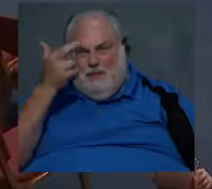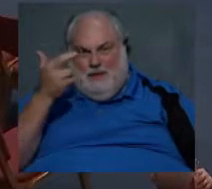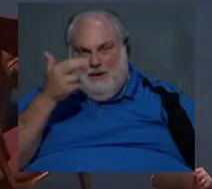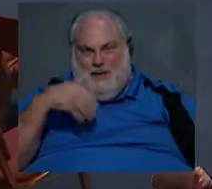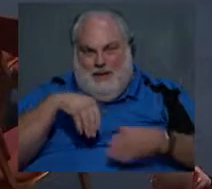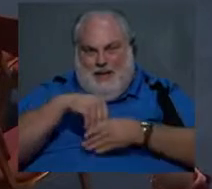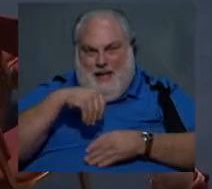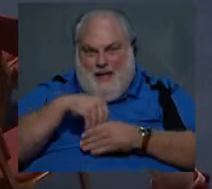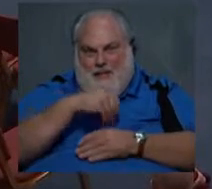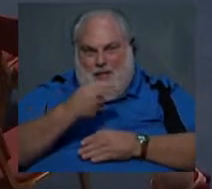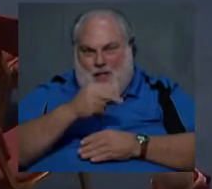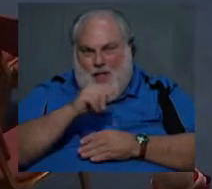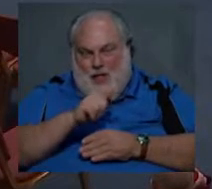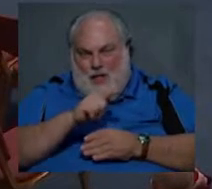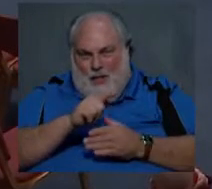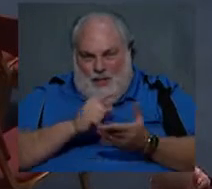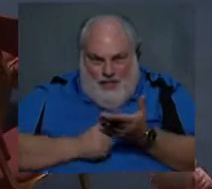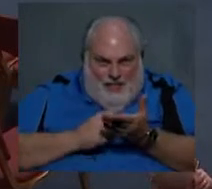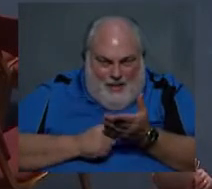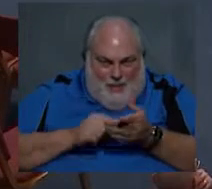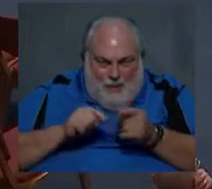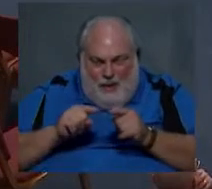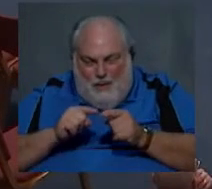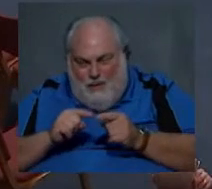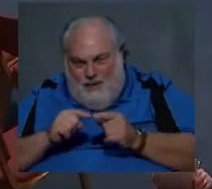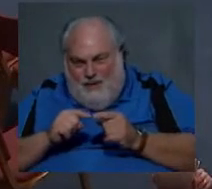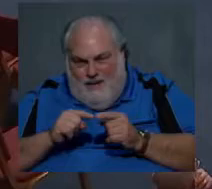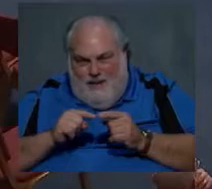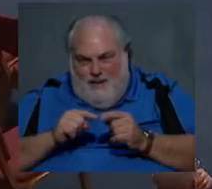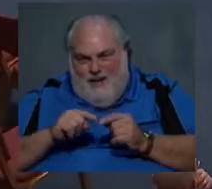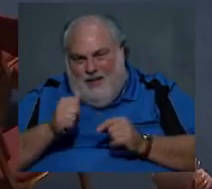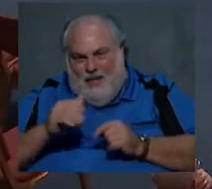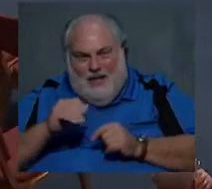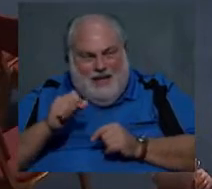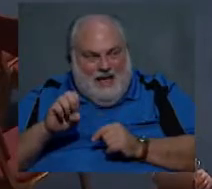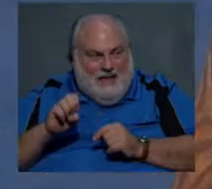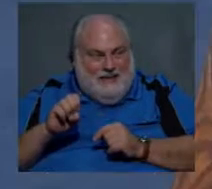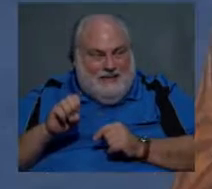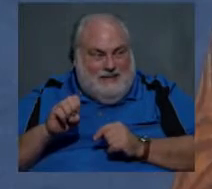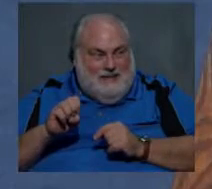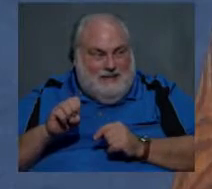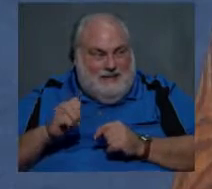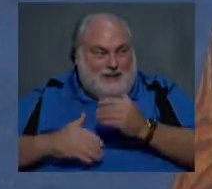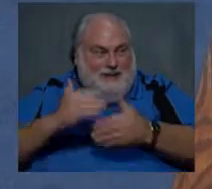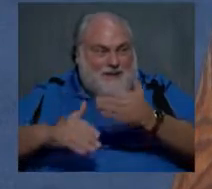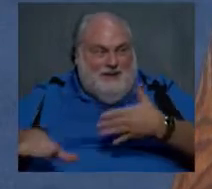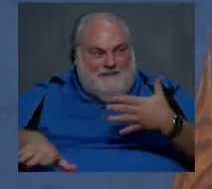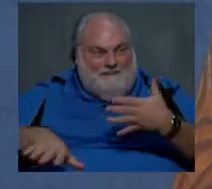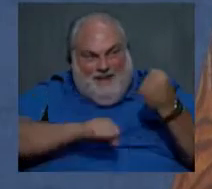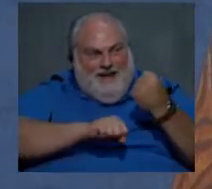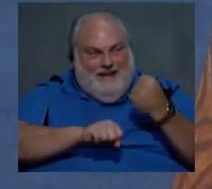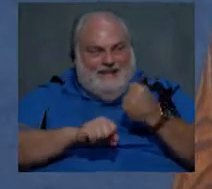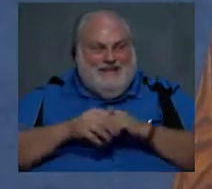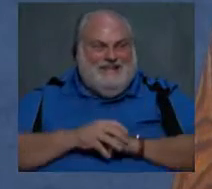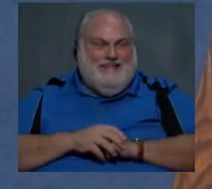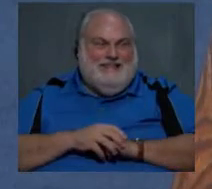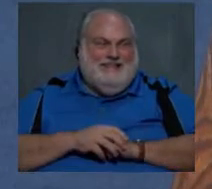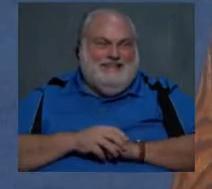doing the break, and where you all were on the other case, rather. Y'all move a lot faster than I'm used to.